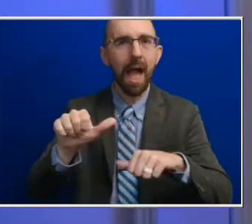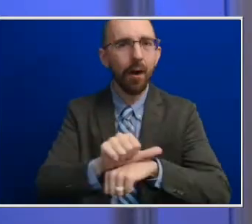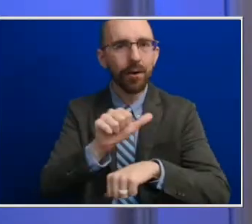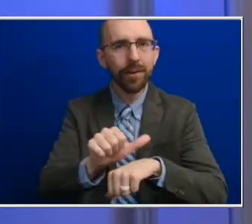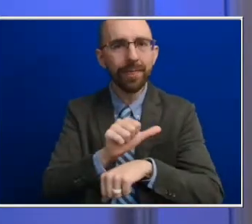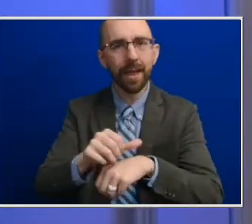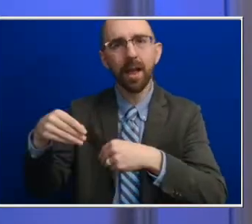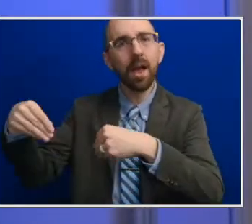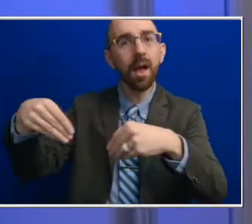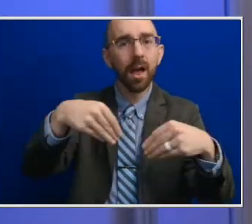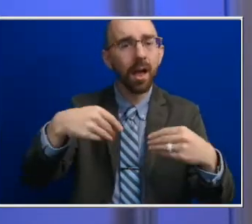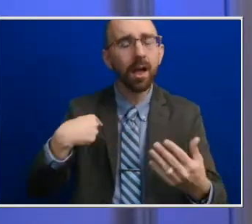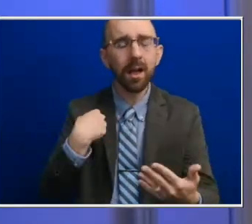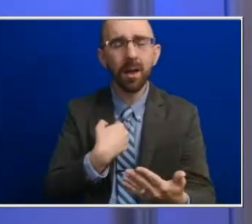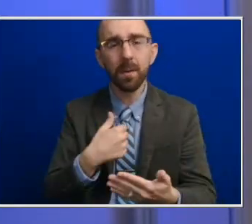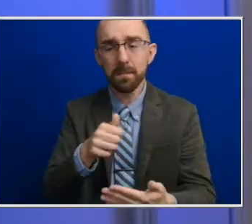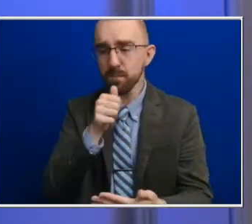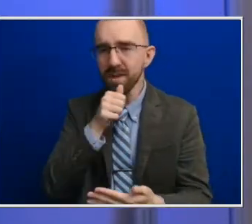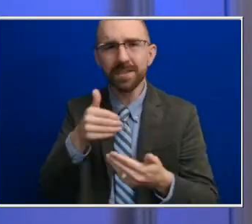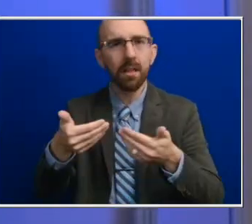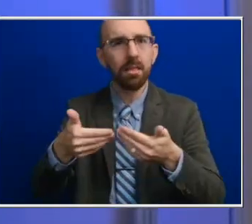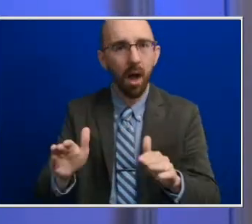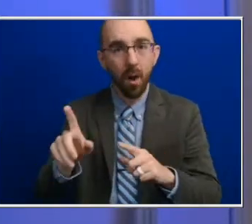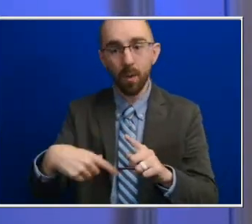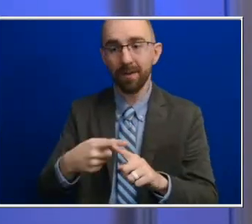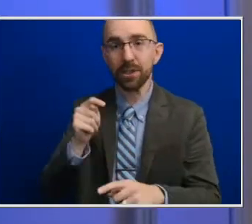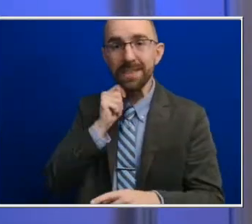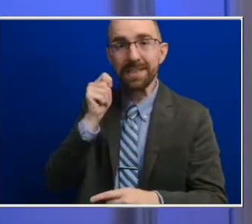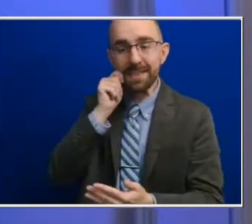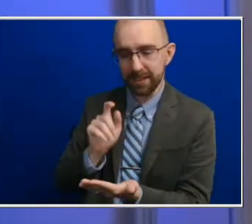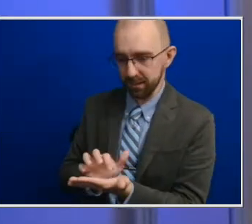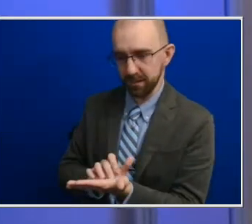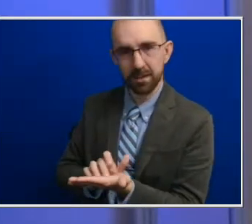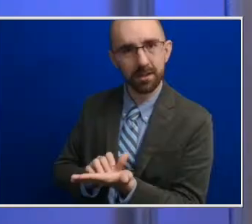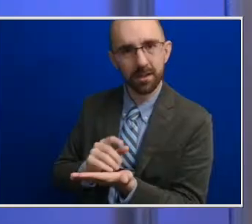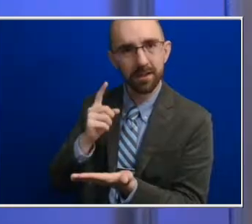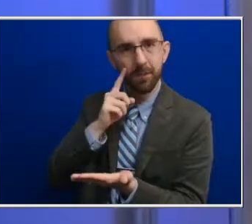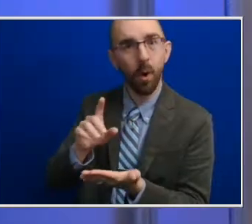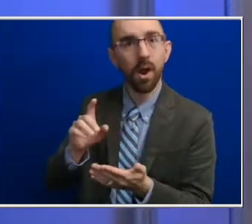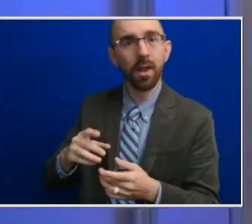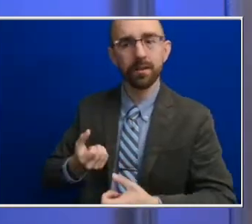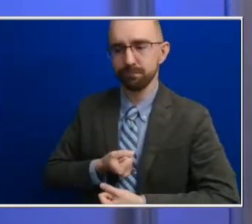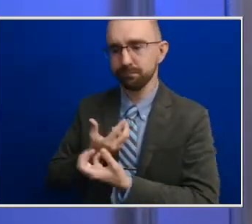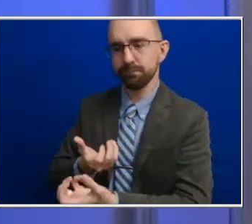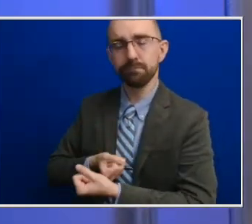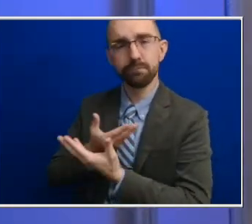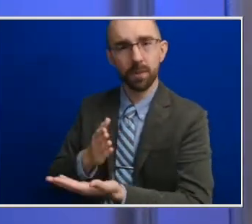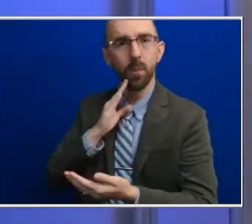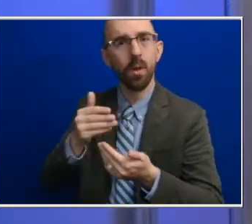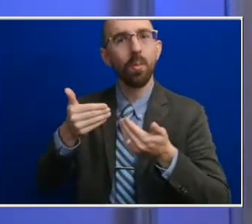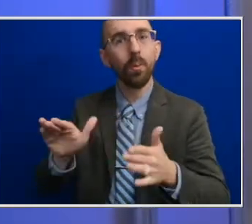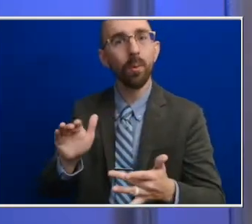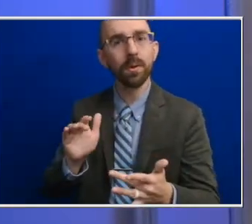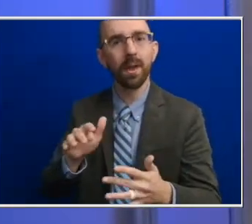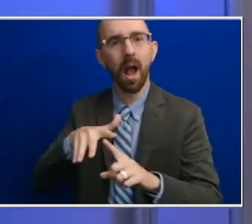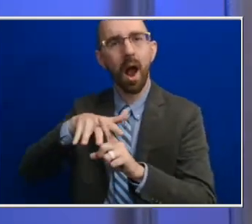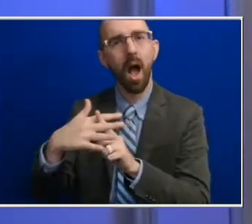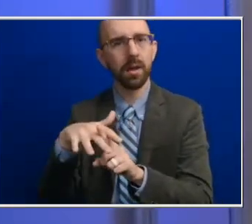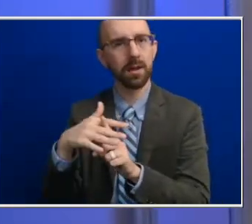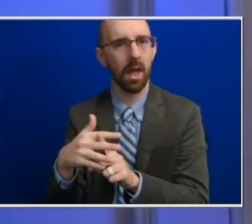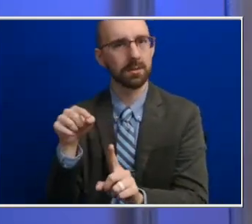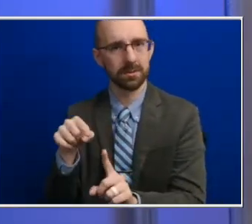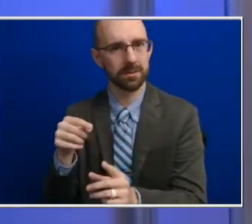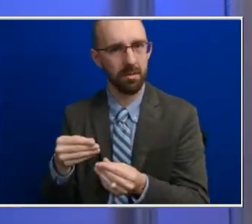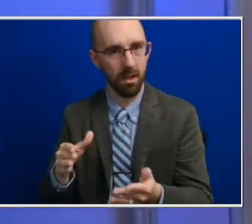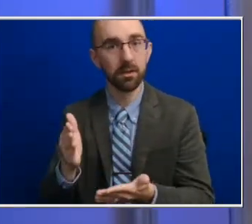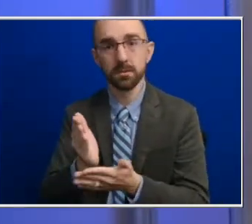lose privacy. And so when our teens are on here using AI for a diary, they again are losing the context. They will get some feedback,